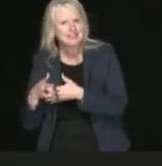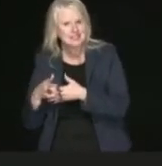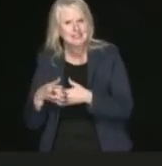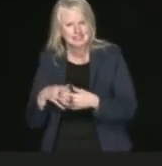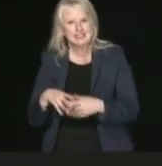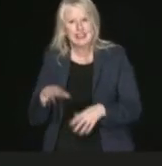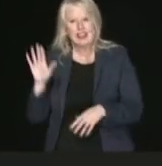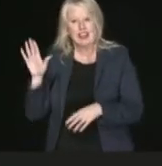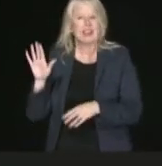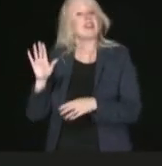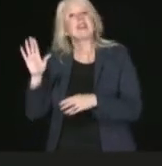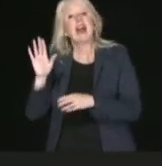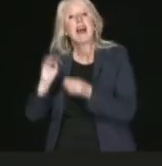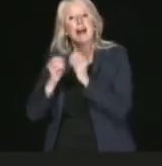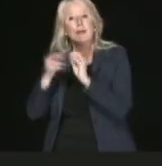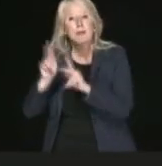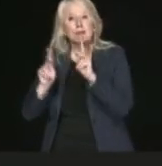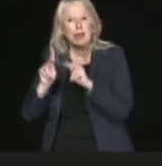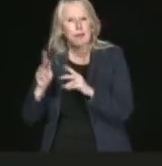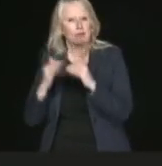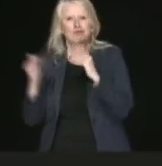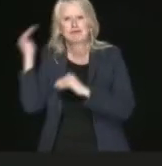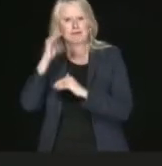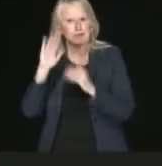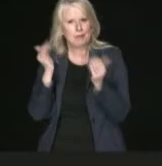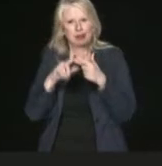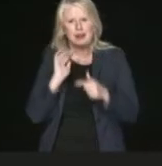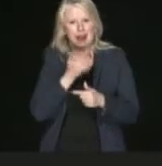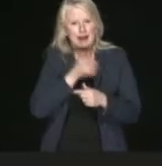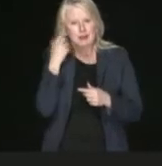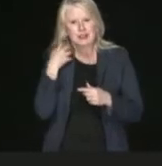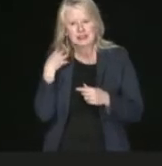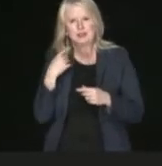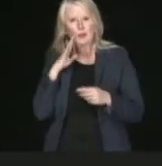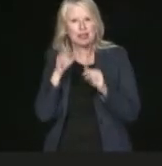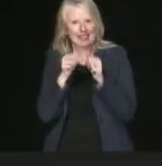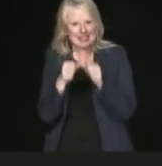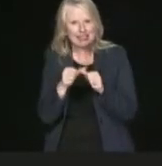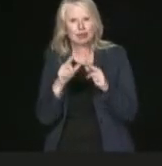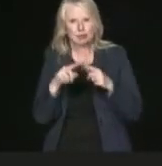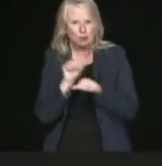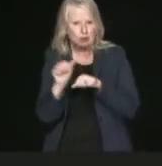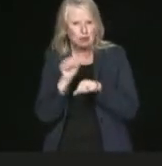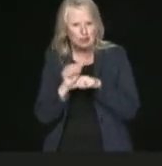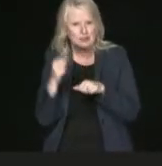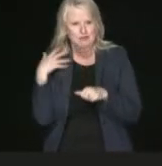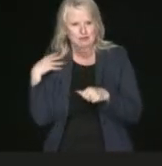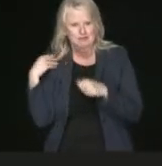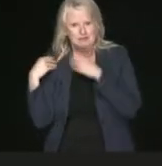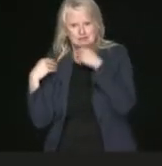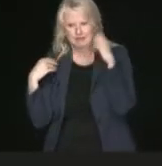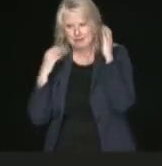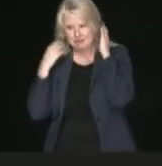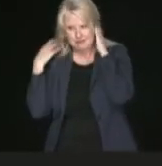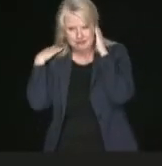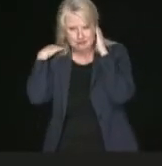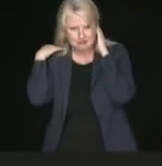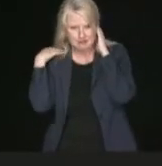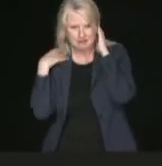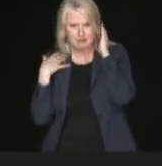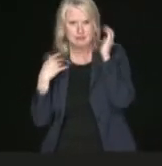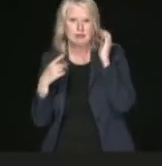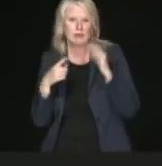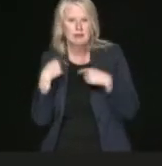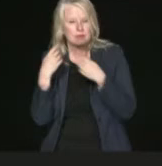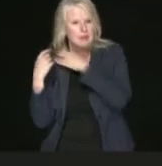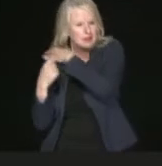than ensuite, Canada in terms faut of encore faire. population. On va But we continuer. know we have to do more, and we will. And over the past few weeks, you've made a number of announcements